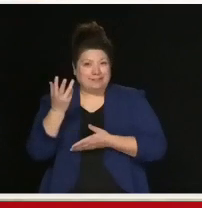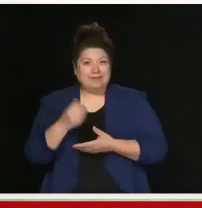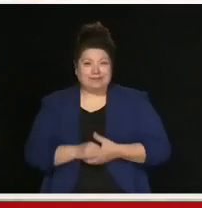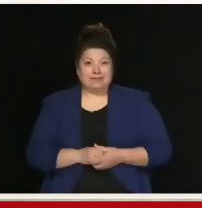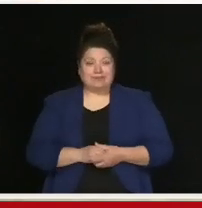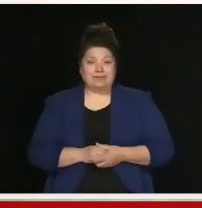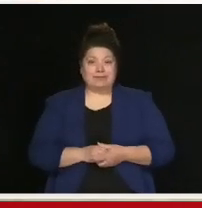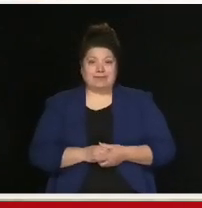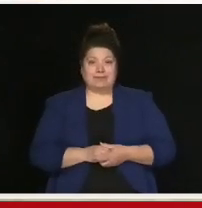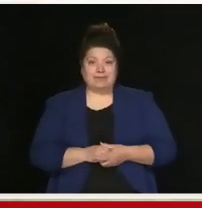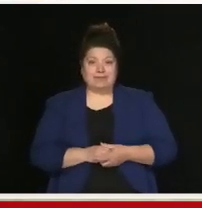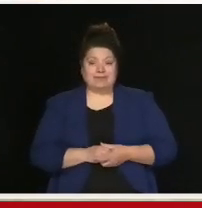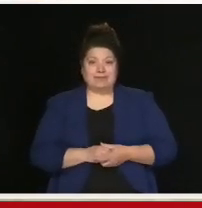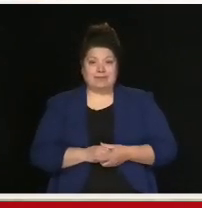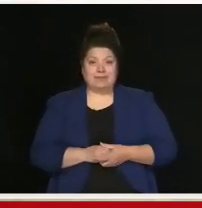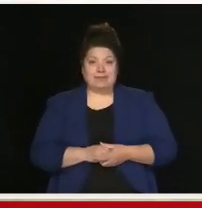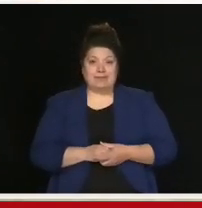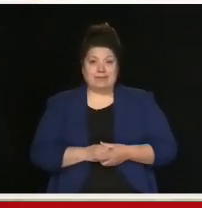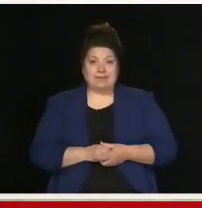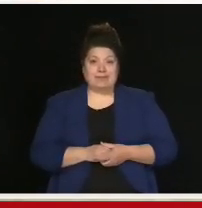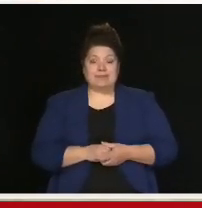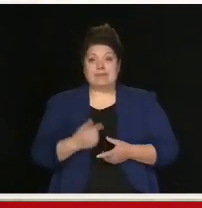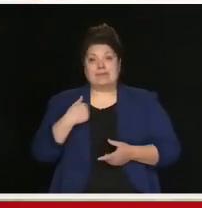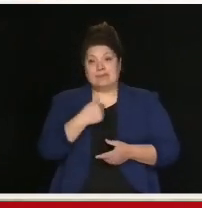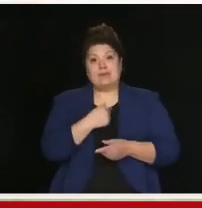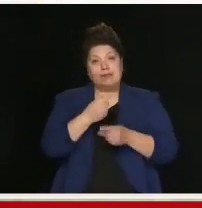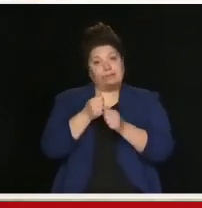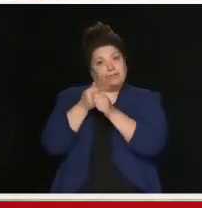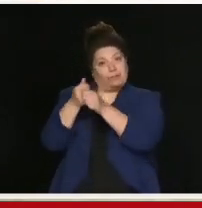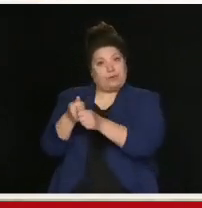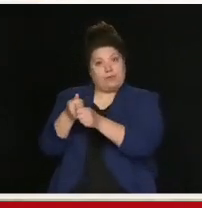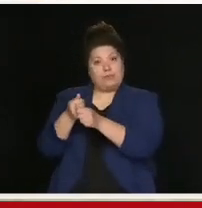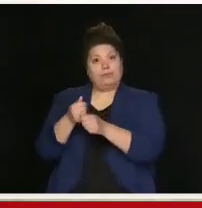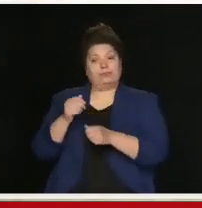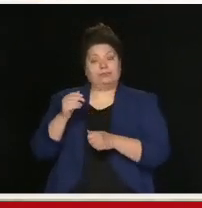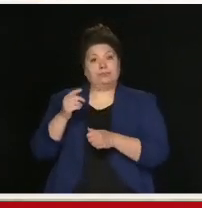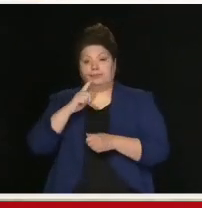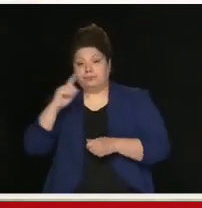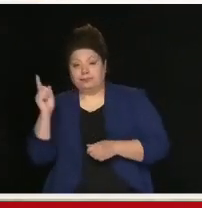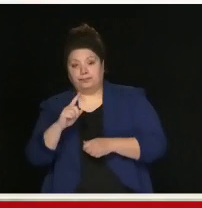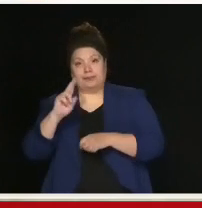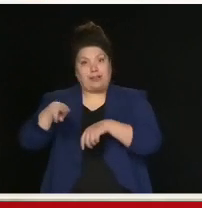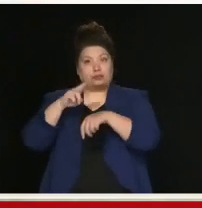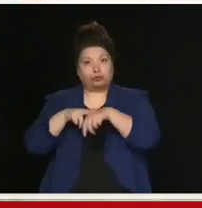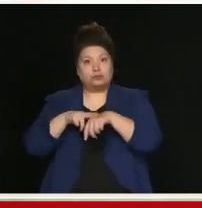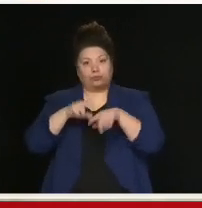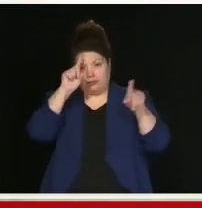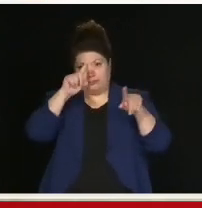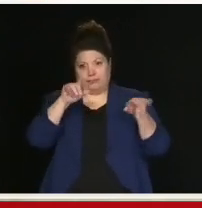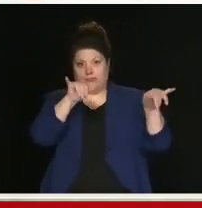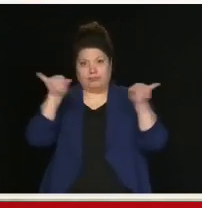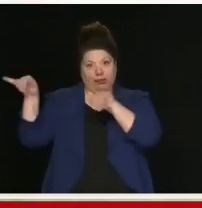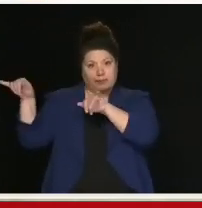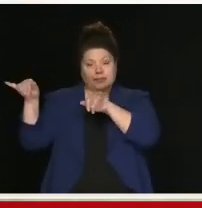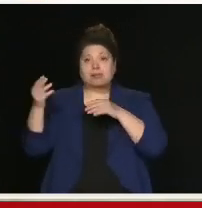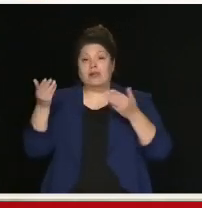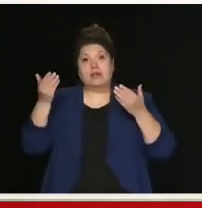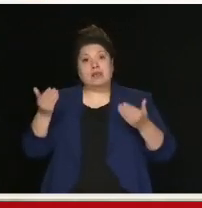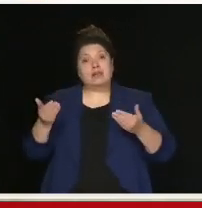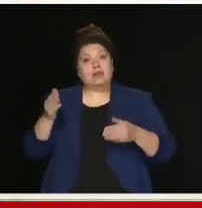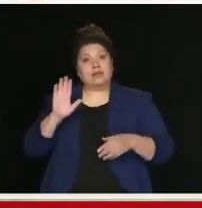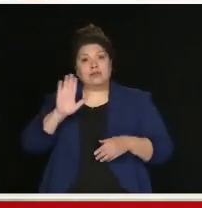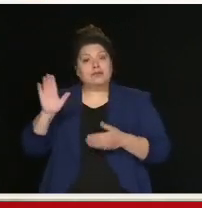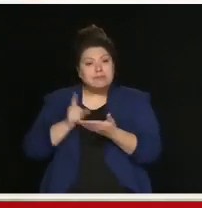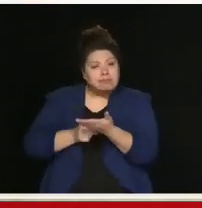country. We will therefore work with the governments, provinces and territories in order to put in place principles